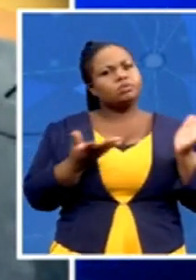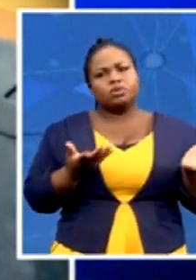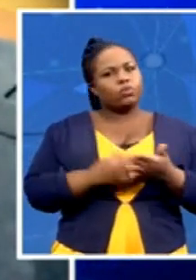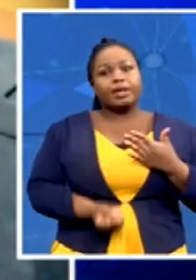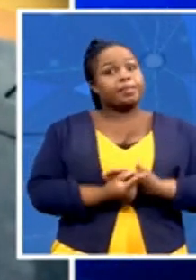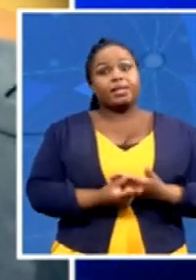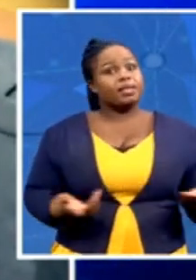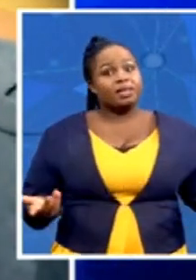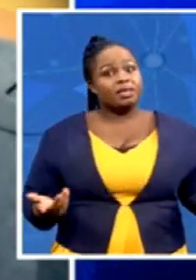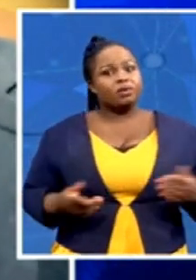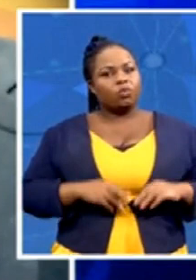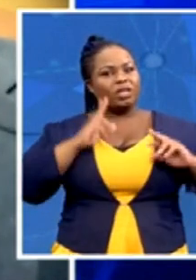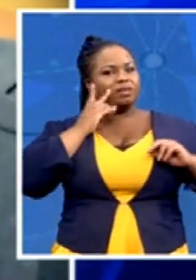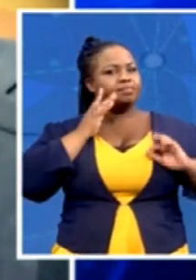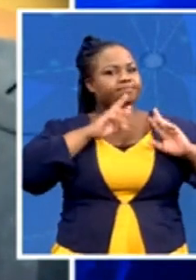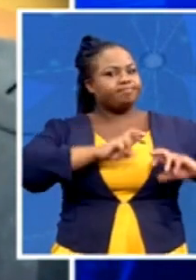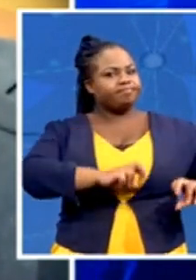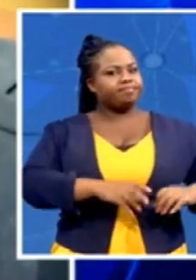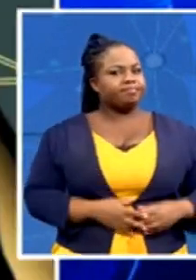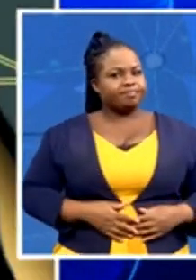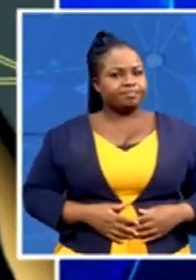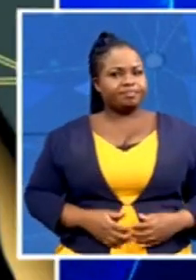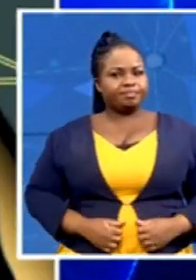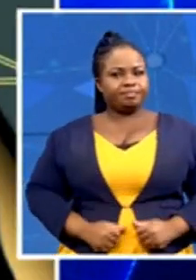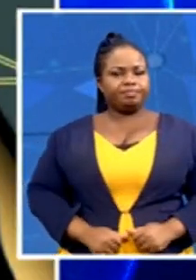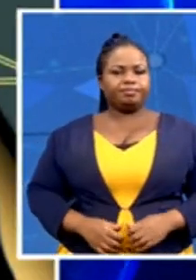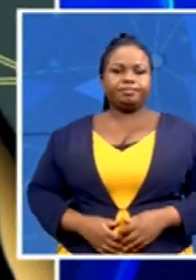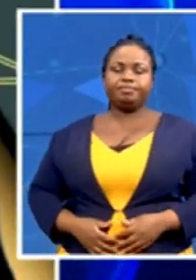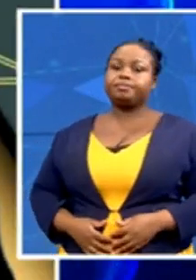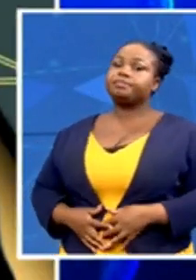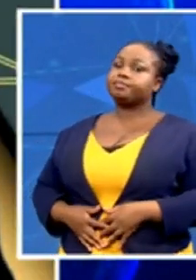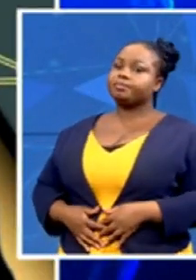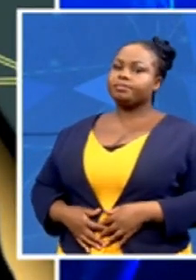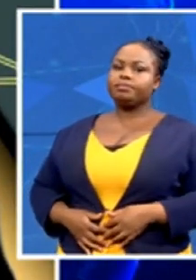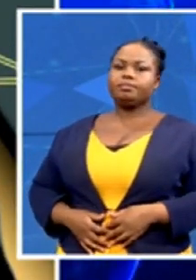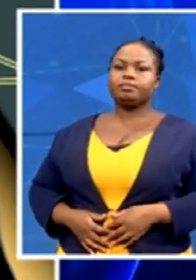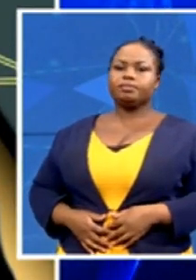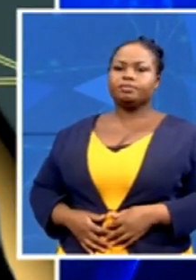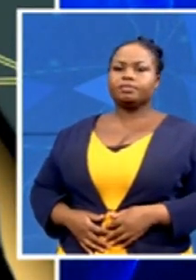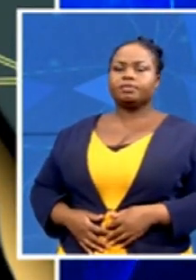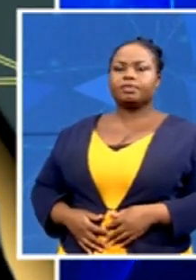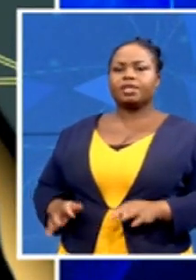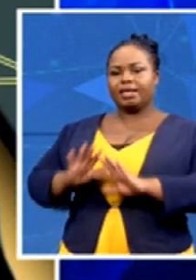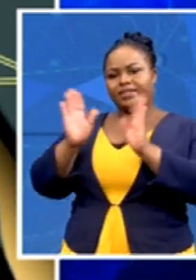process? Yeah, all of the investigation was done purely by the